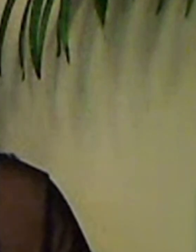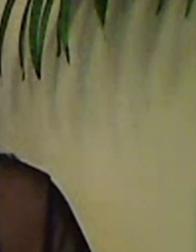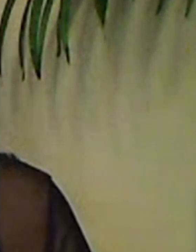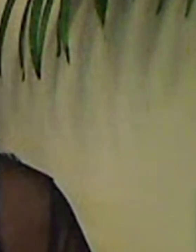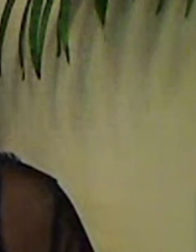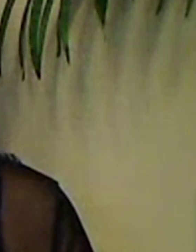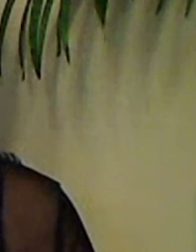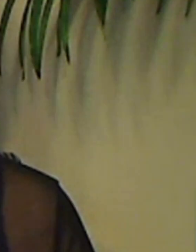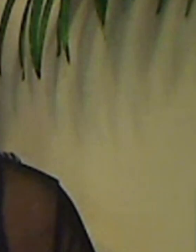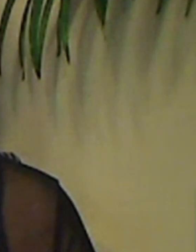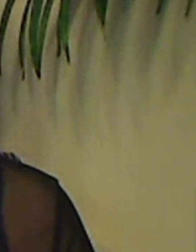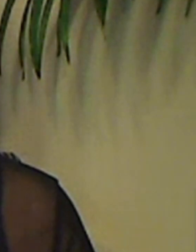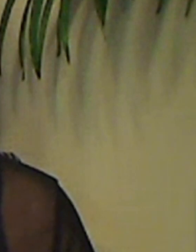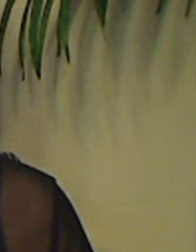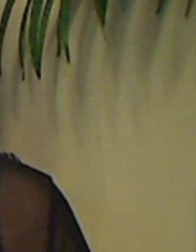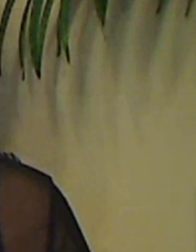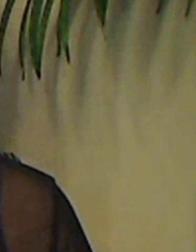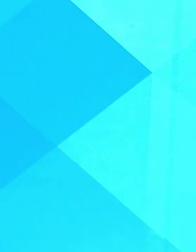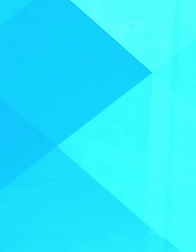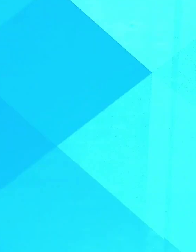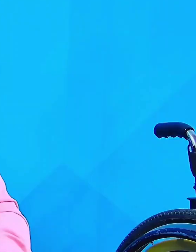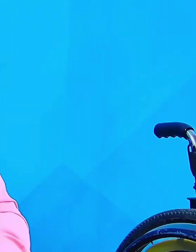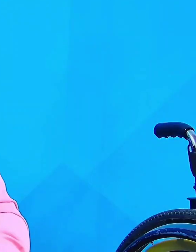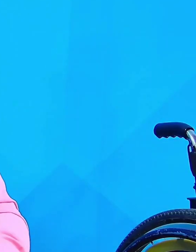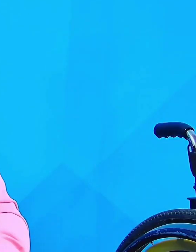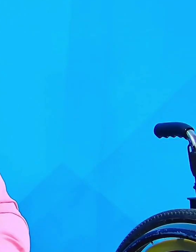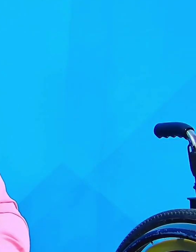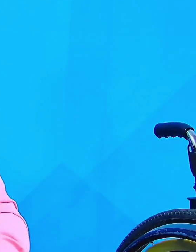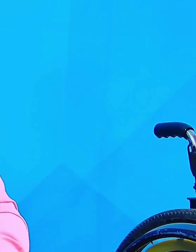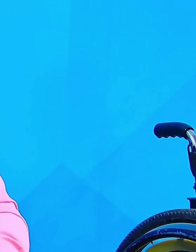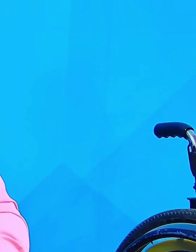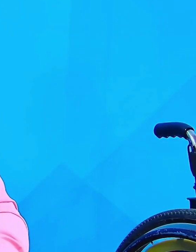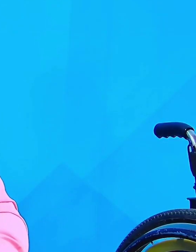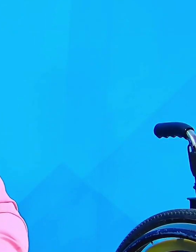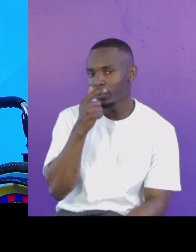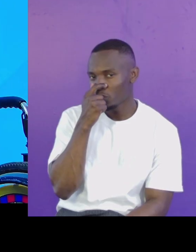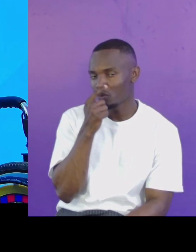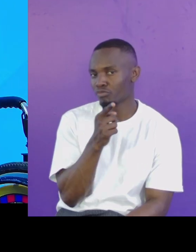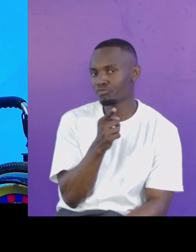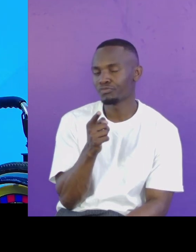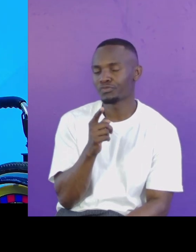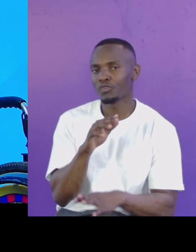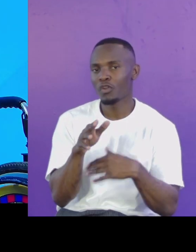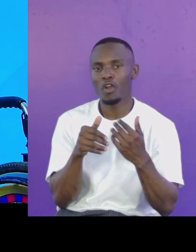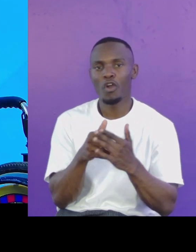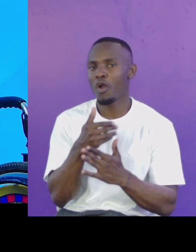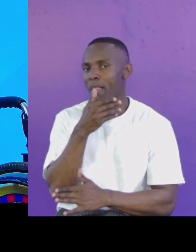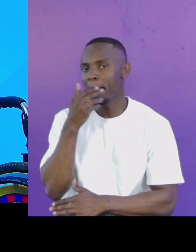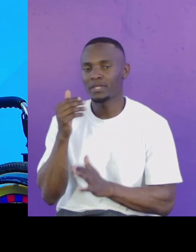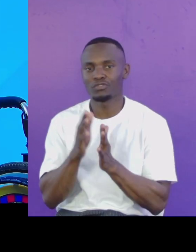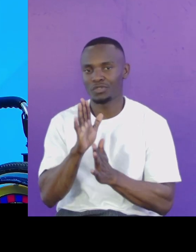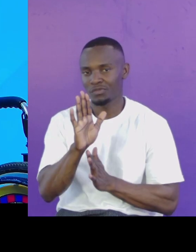Pure and truthful. And we wish you all the best with the Angela Lynn Show. We